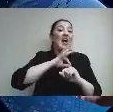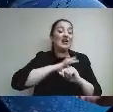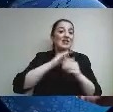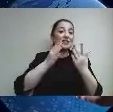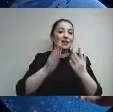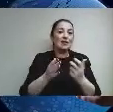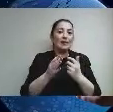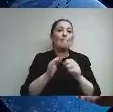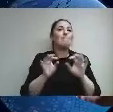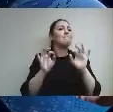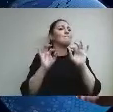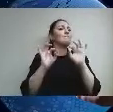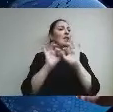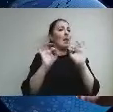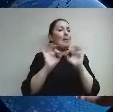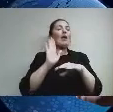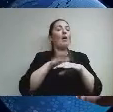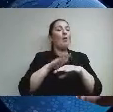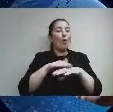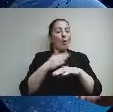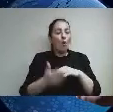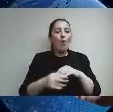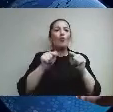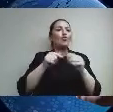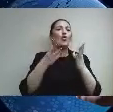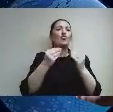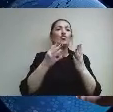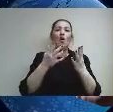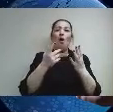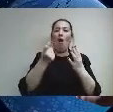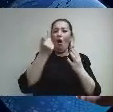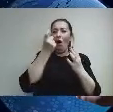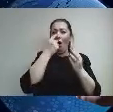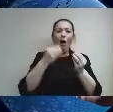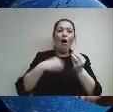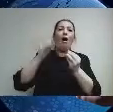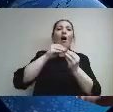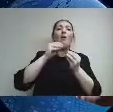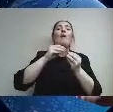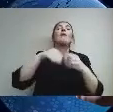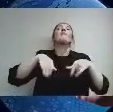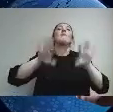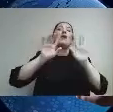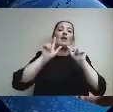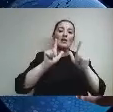exaggerated. My friends spoke their minds here.